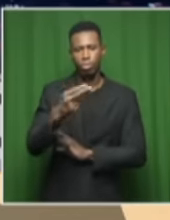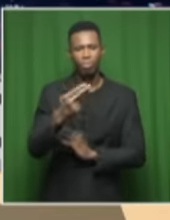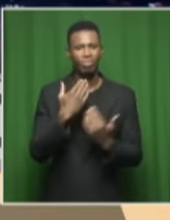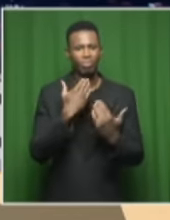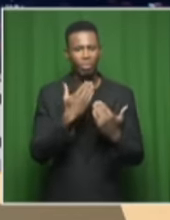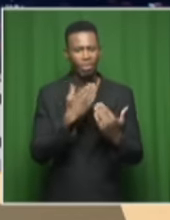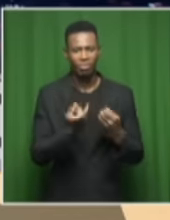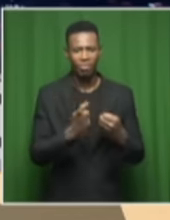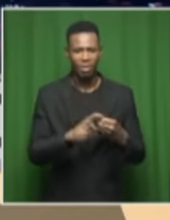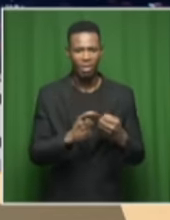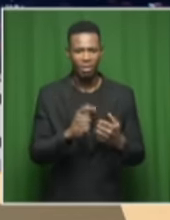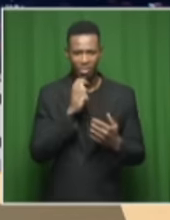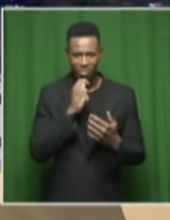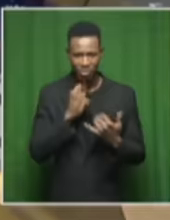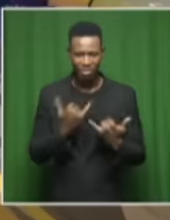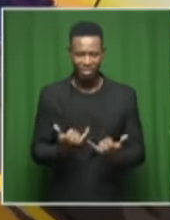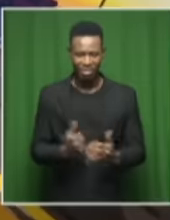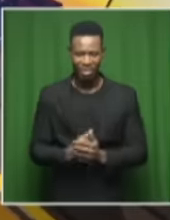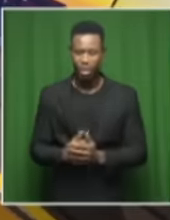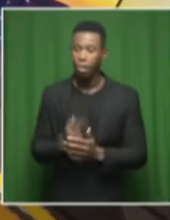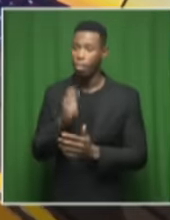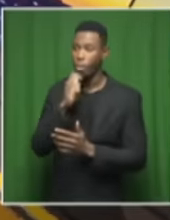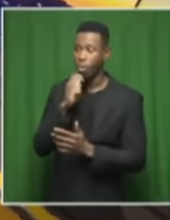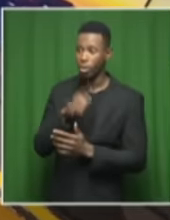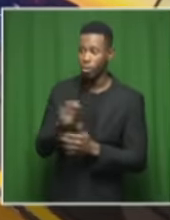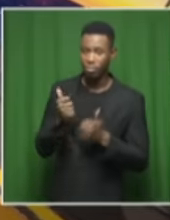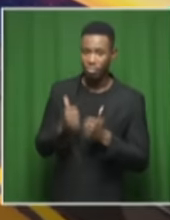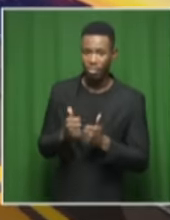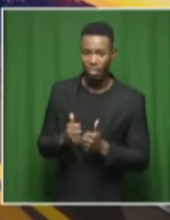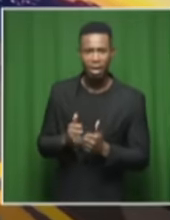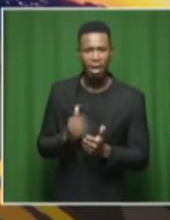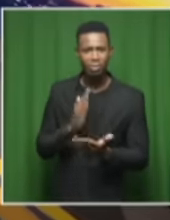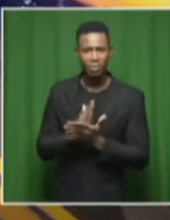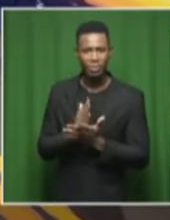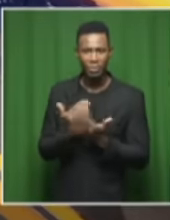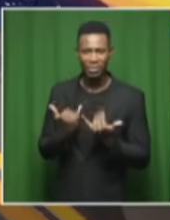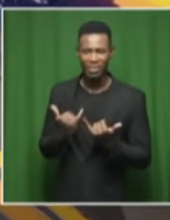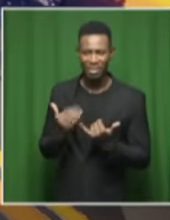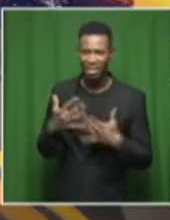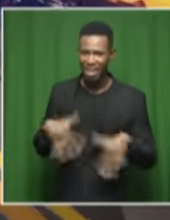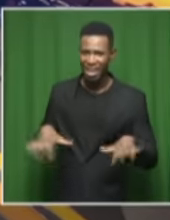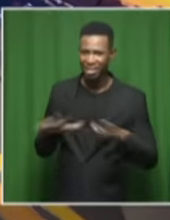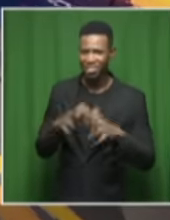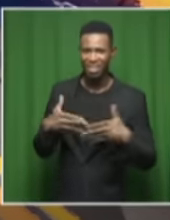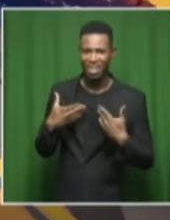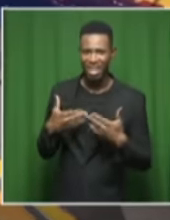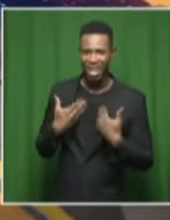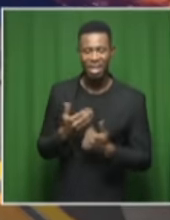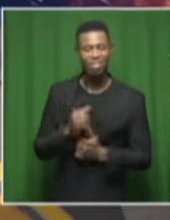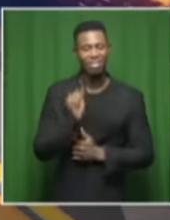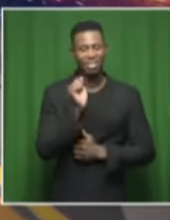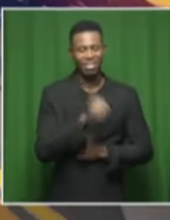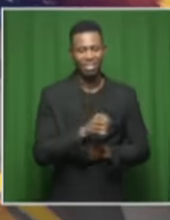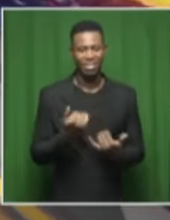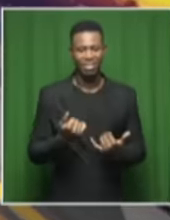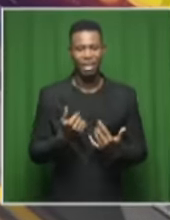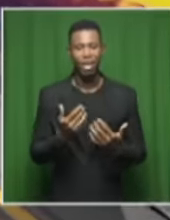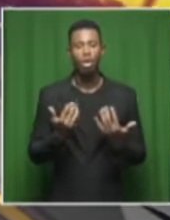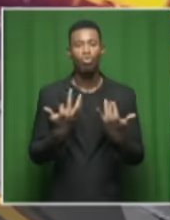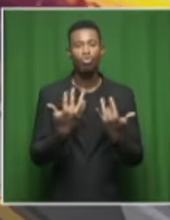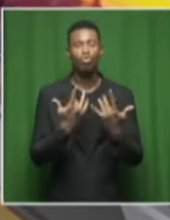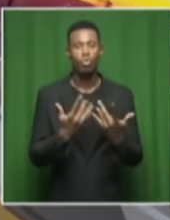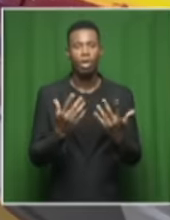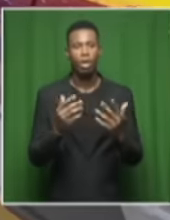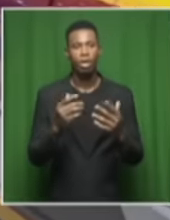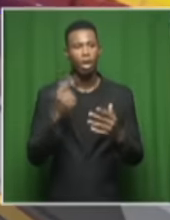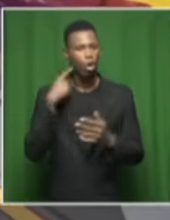Live. Morning. How are you guys doing? Everyone's happy today. Everyone is happy. It's green and gold. The weather's